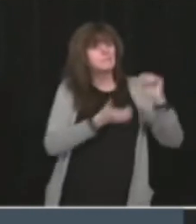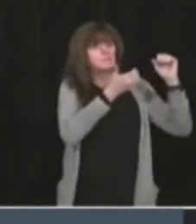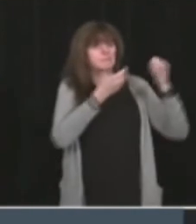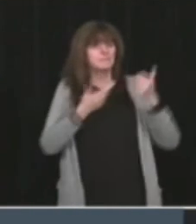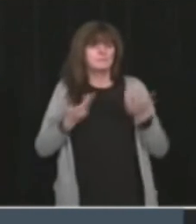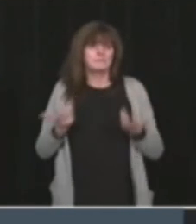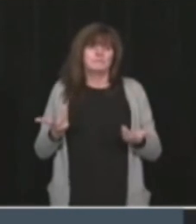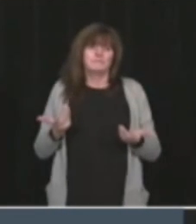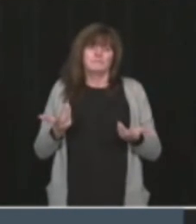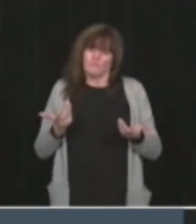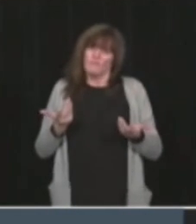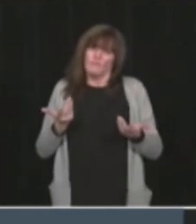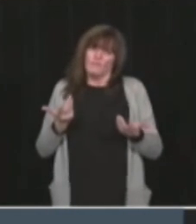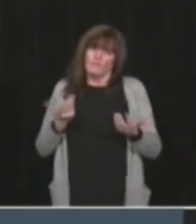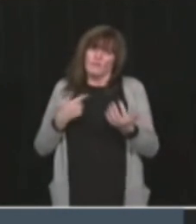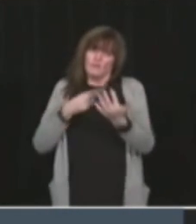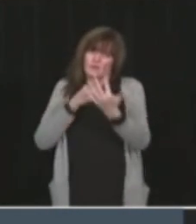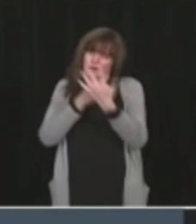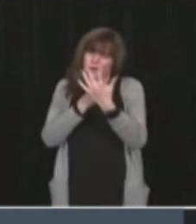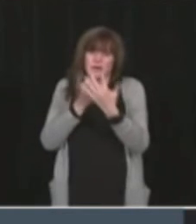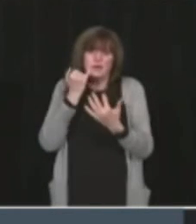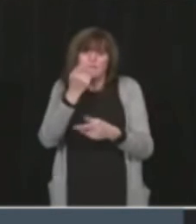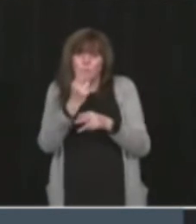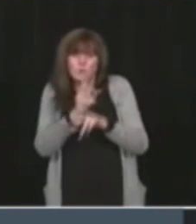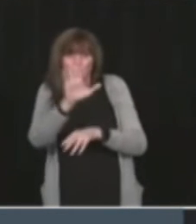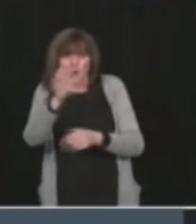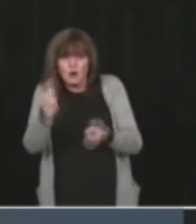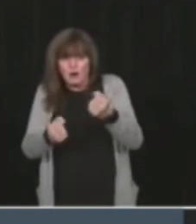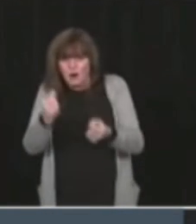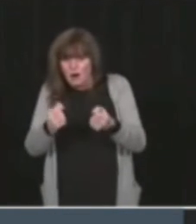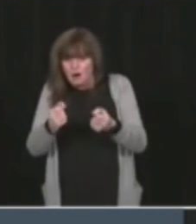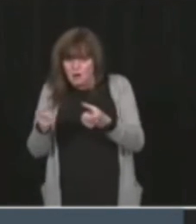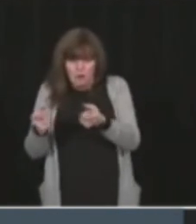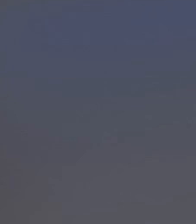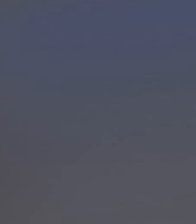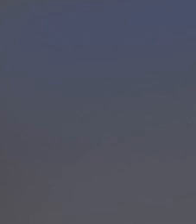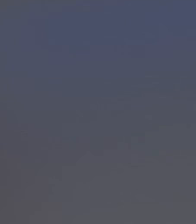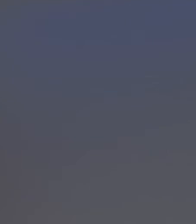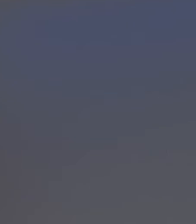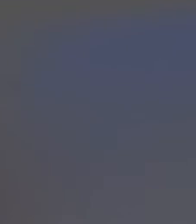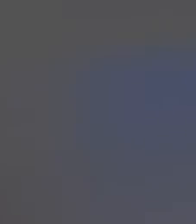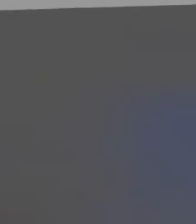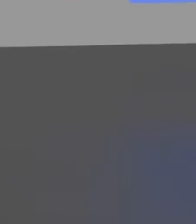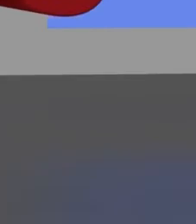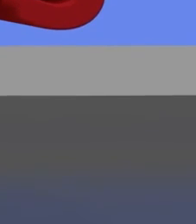you will lose that vehicle and your license, plain and simple.